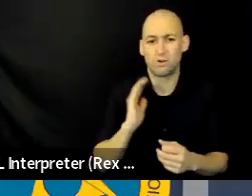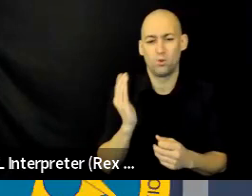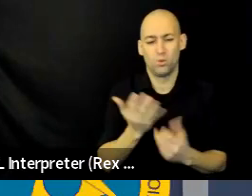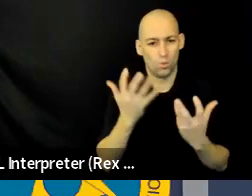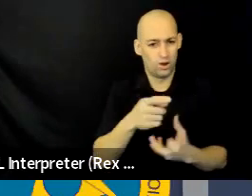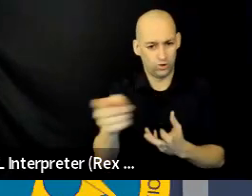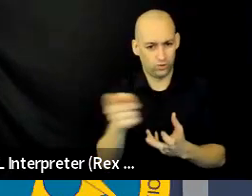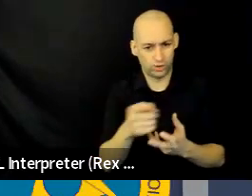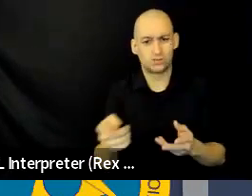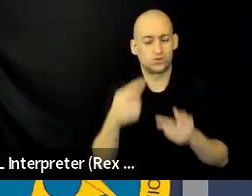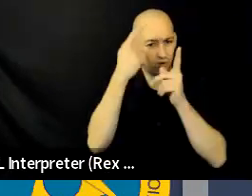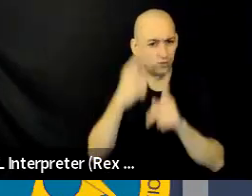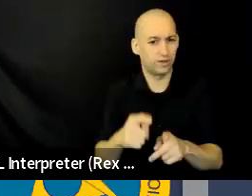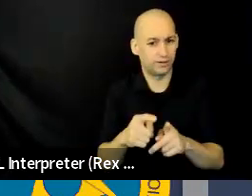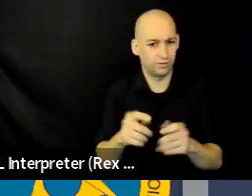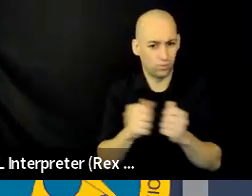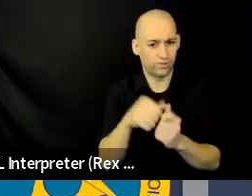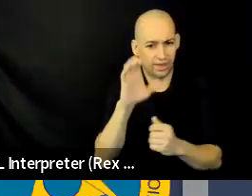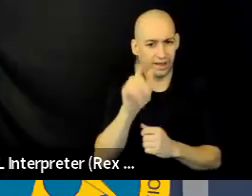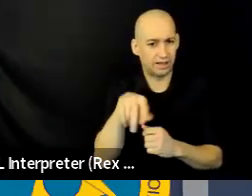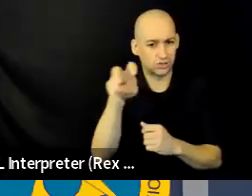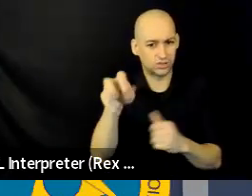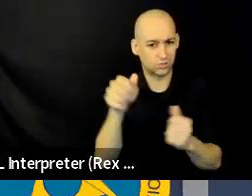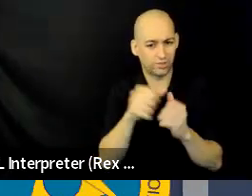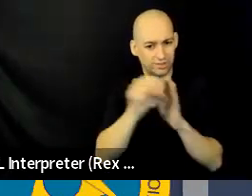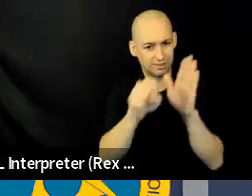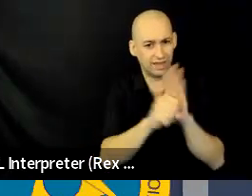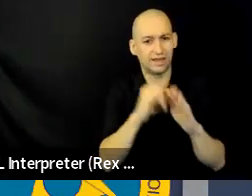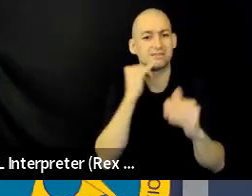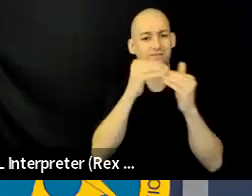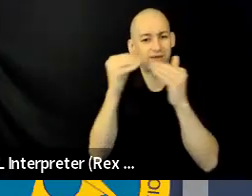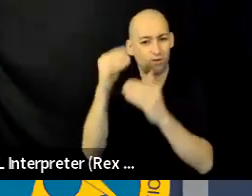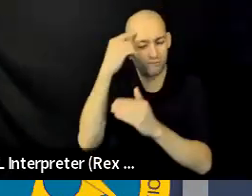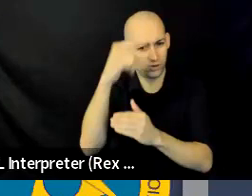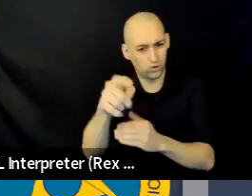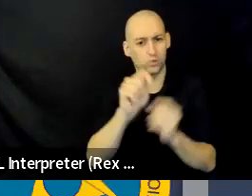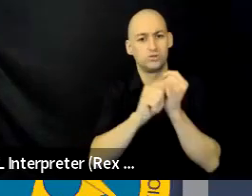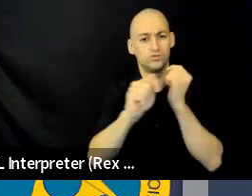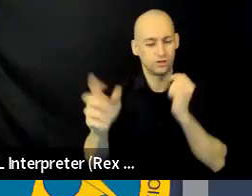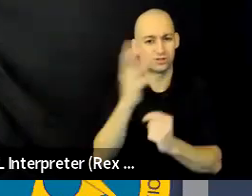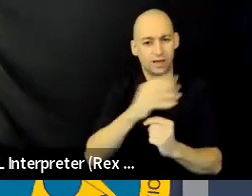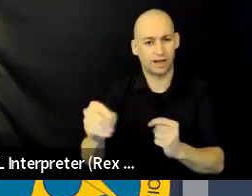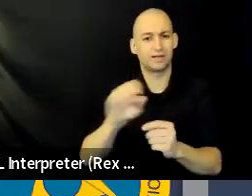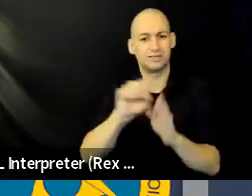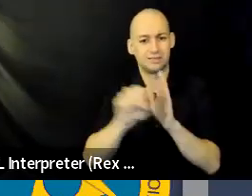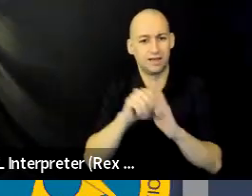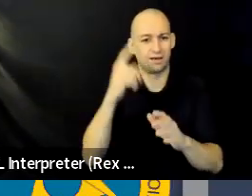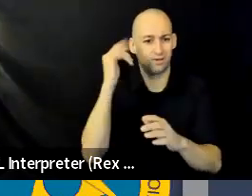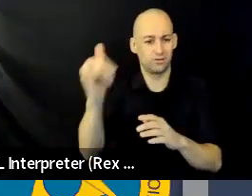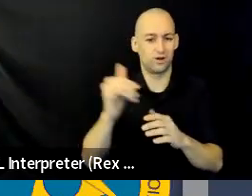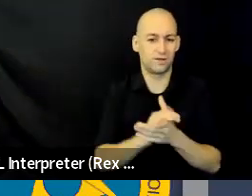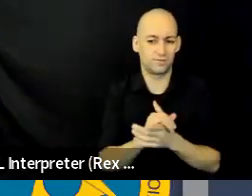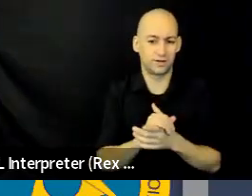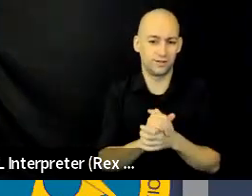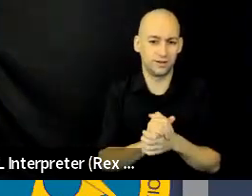agreement with Caltrans, with the state that is equitable for you, for the truckers, and for the state of California to make it safer